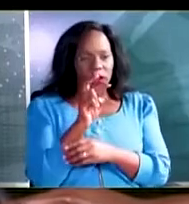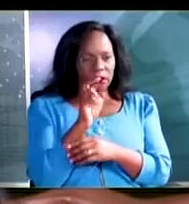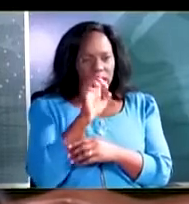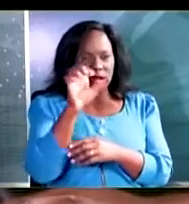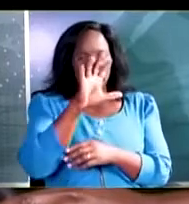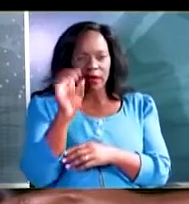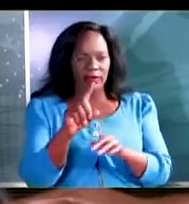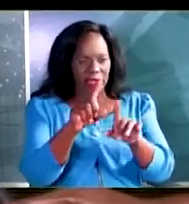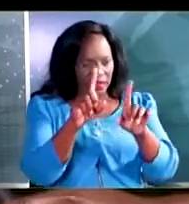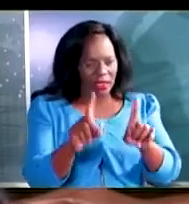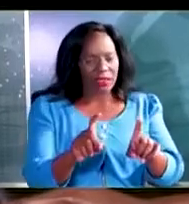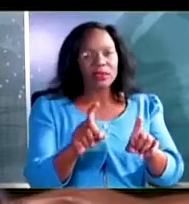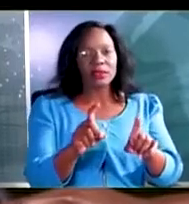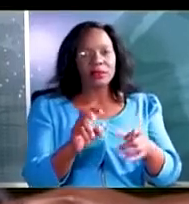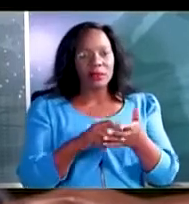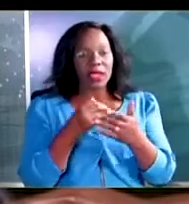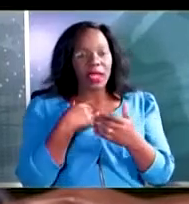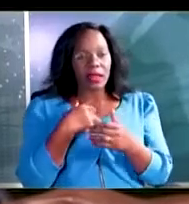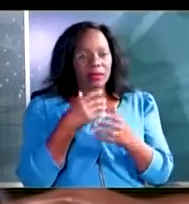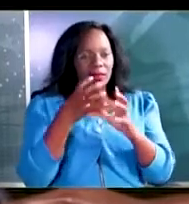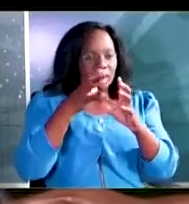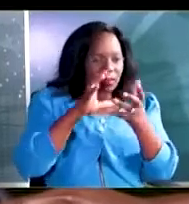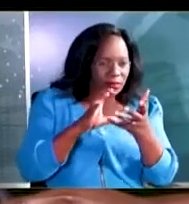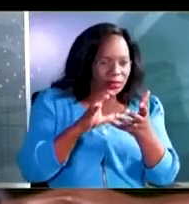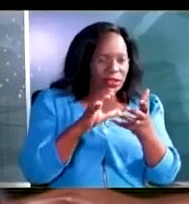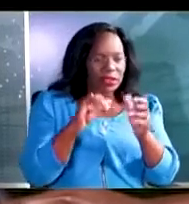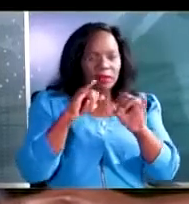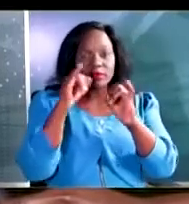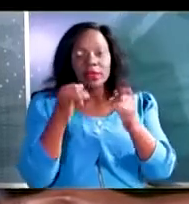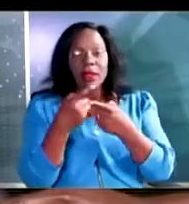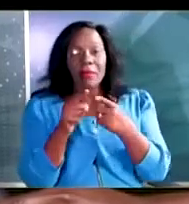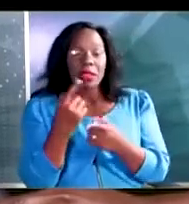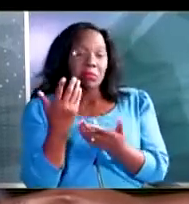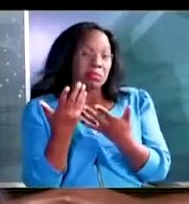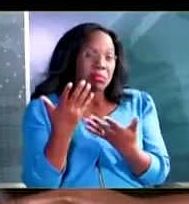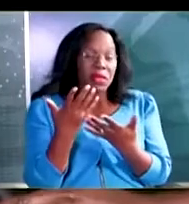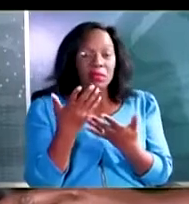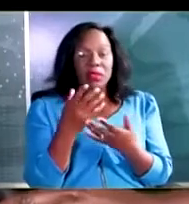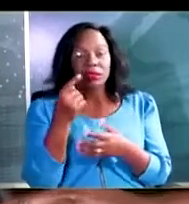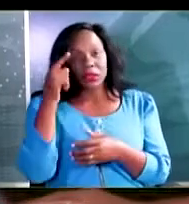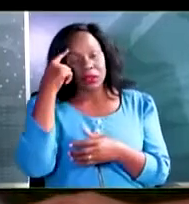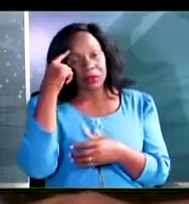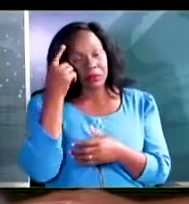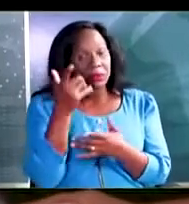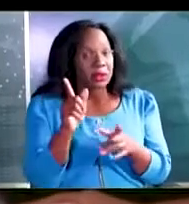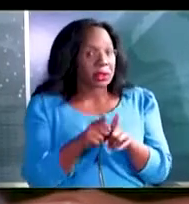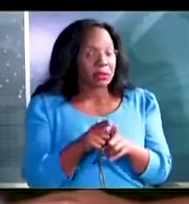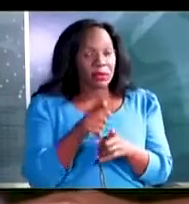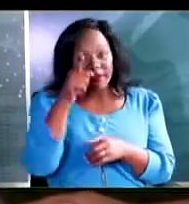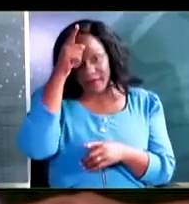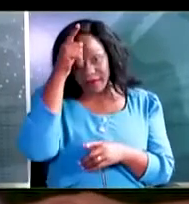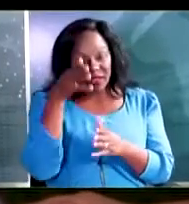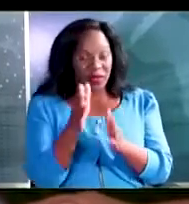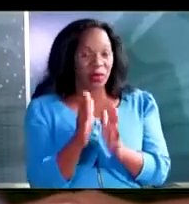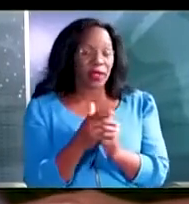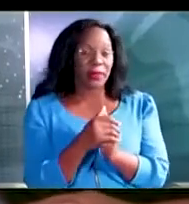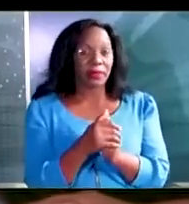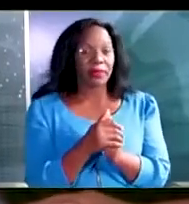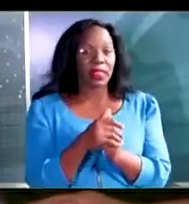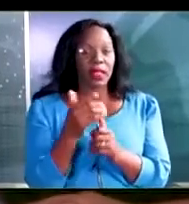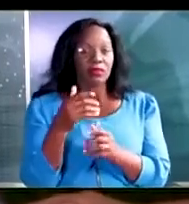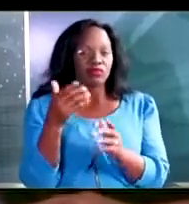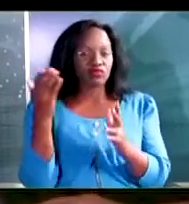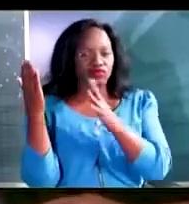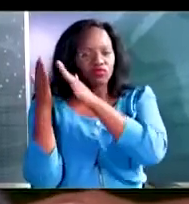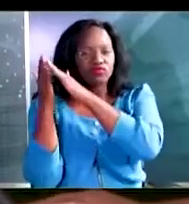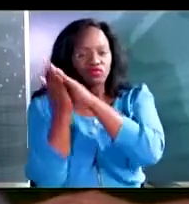as a test bed. You have sophisticated infrastructure, but maybe still considered slightly remote, where hackers will come in and run